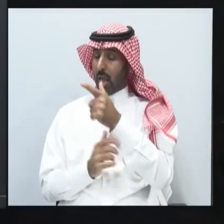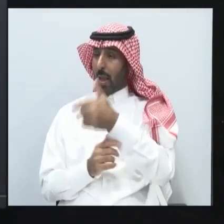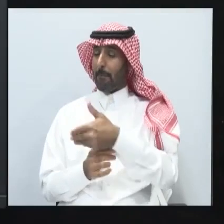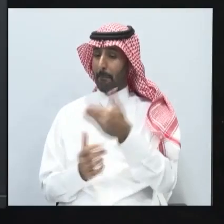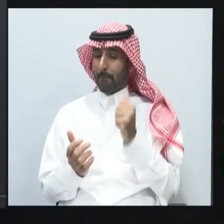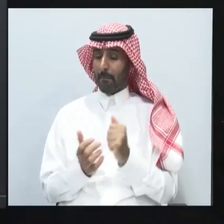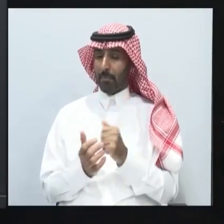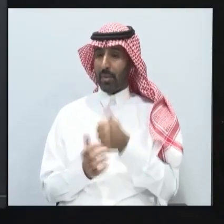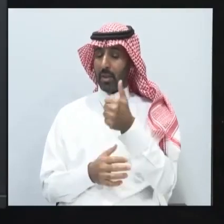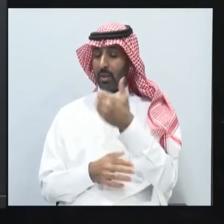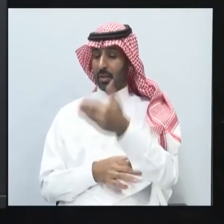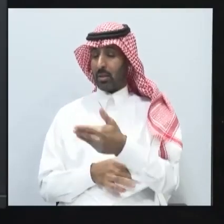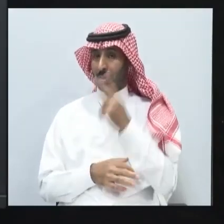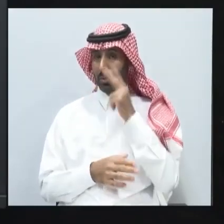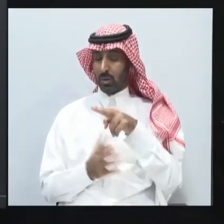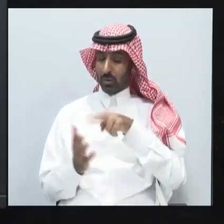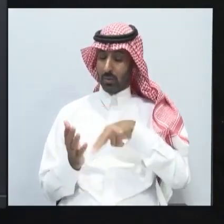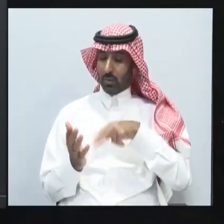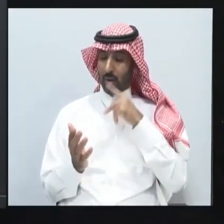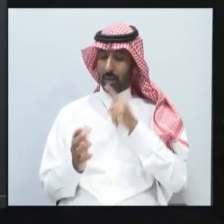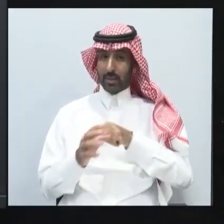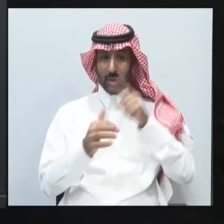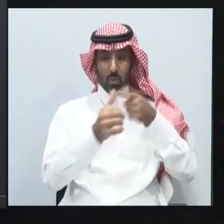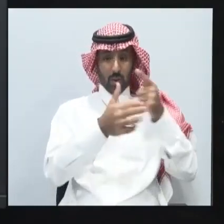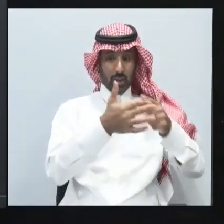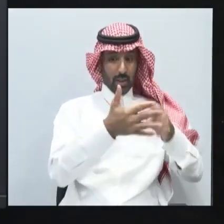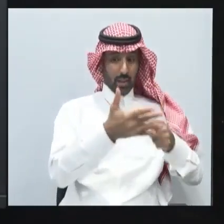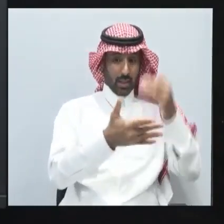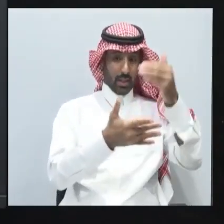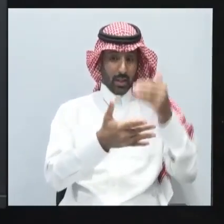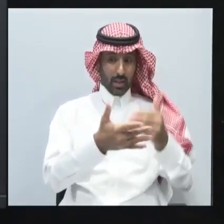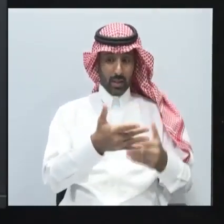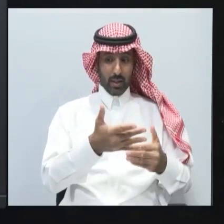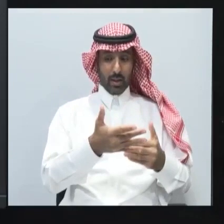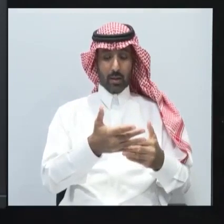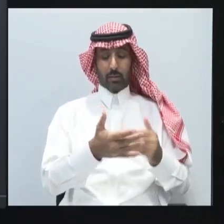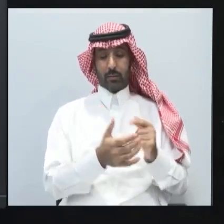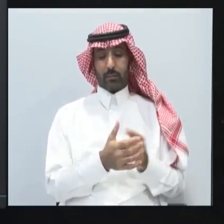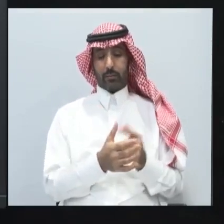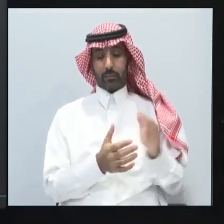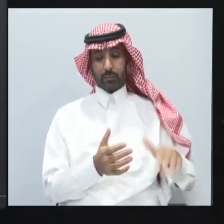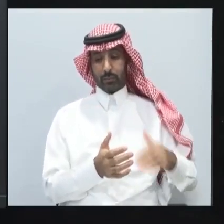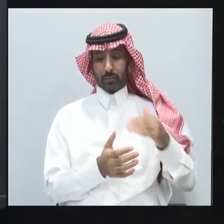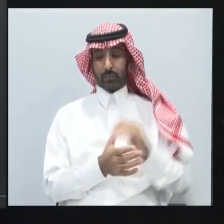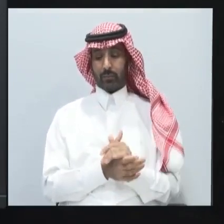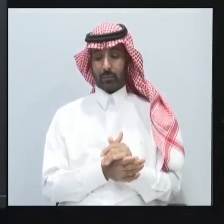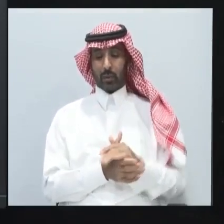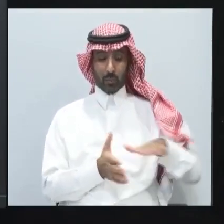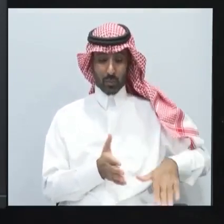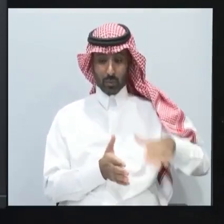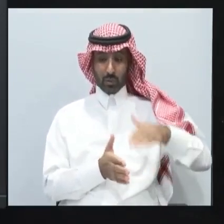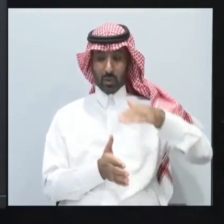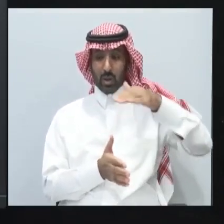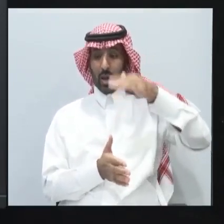the paragraph, you realize from the timeline here that they are written, the points, in chronological order. Now,